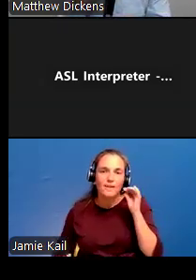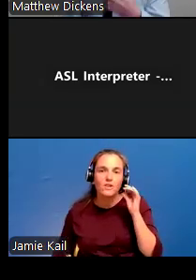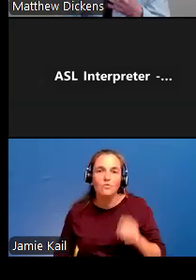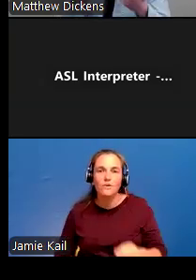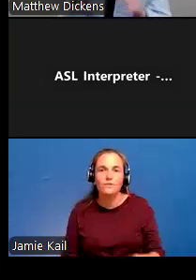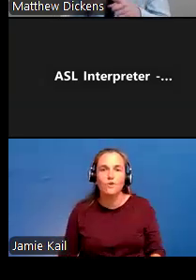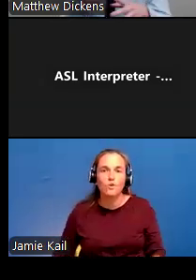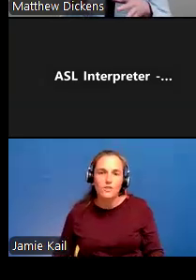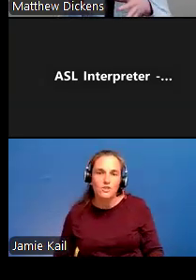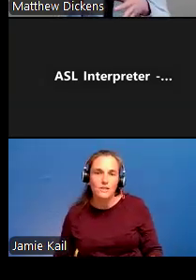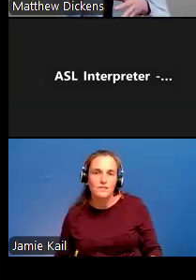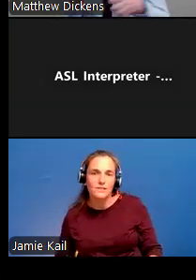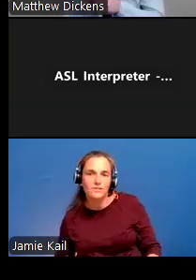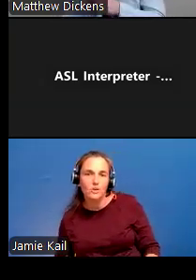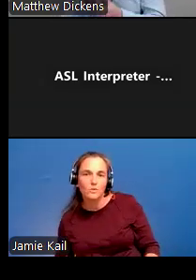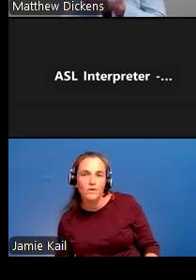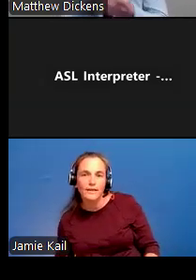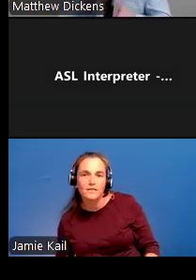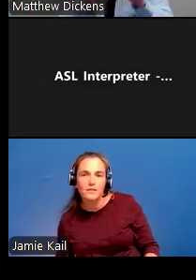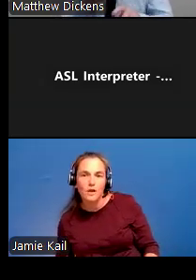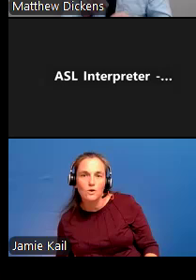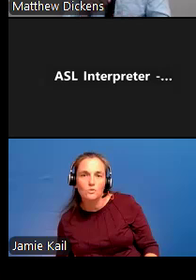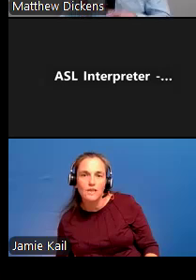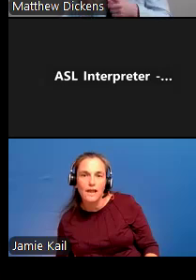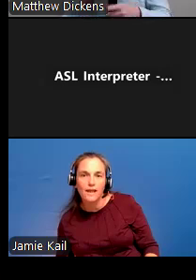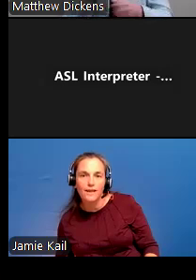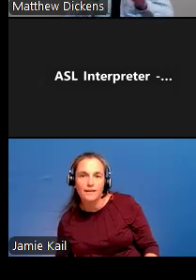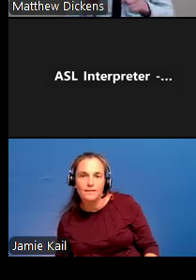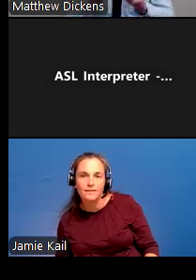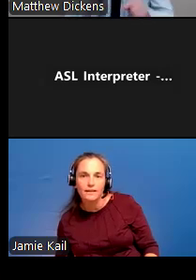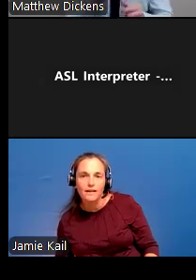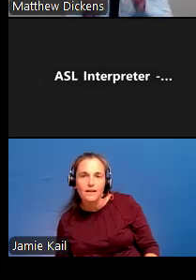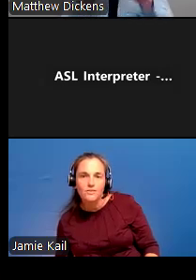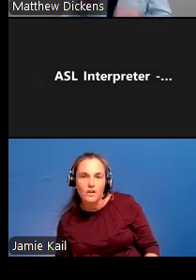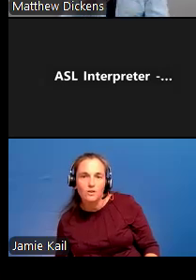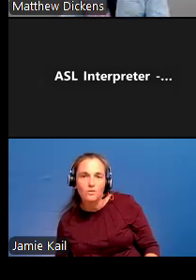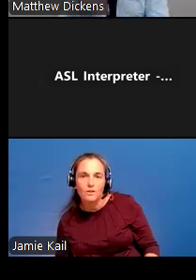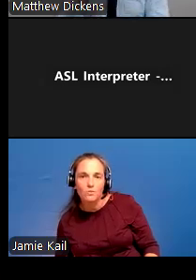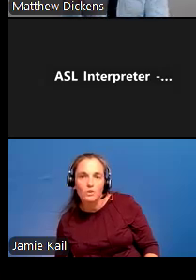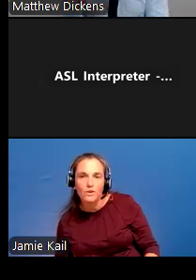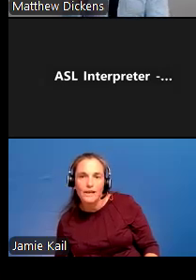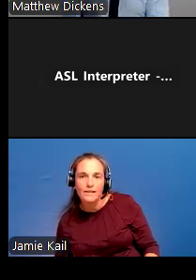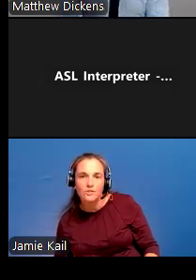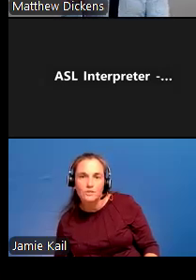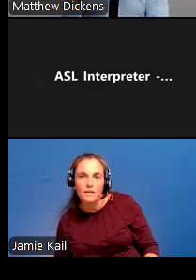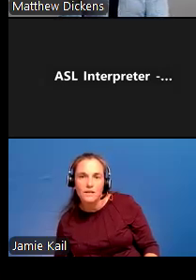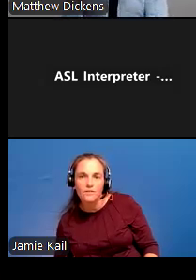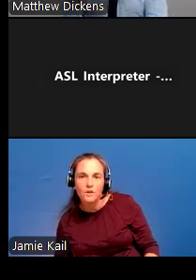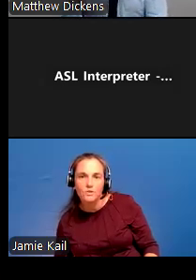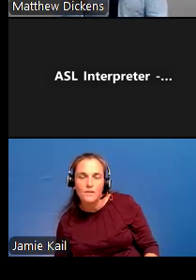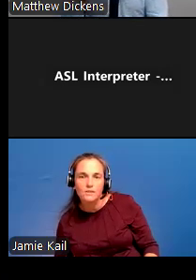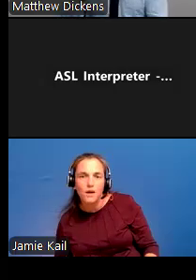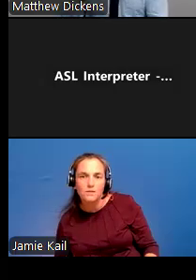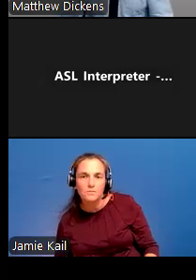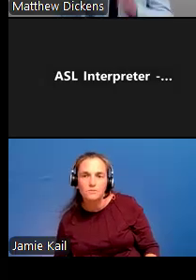We have a lot of wonderful questions, and so we'll try to get to those. And so we'll try to answer as many of